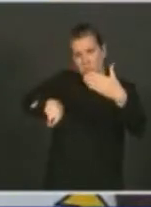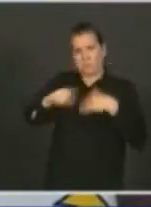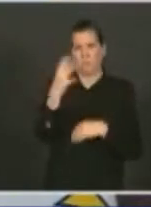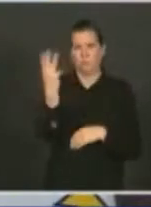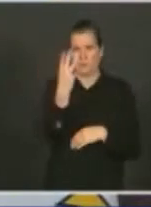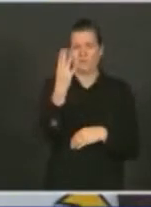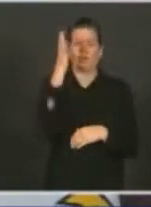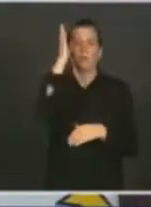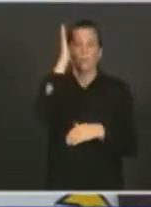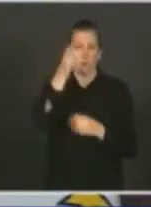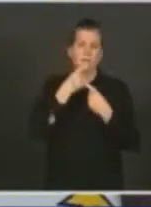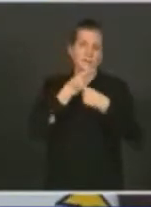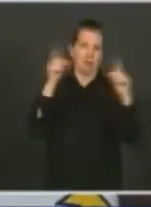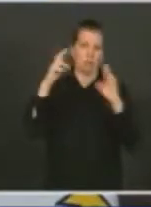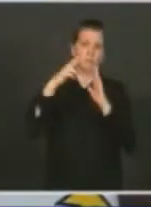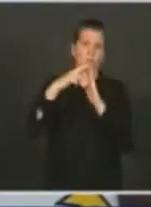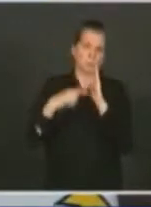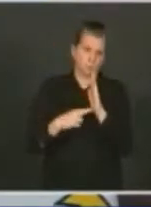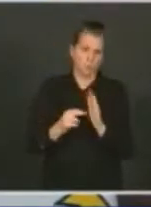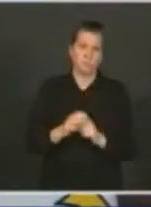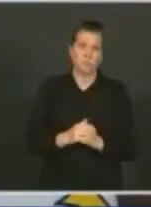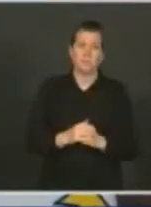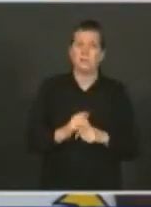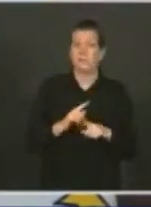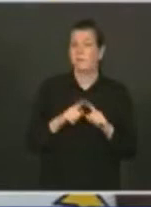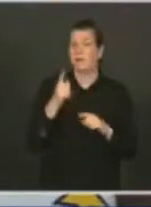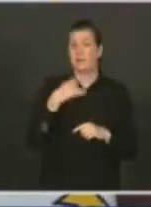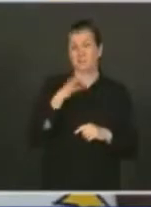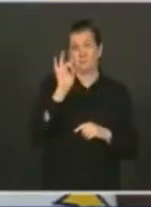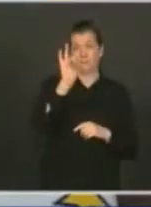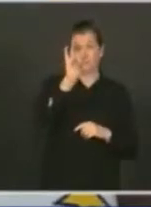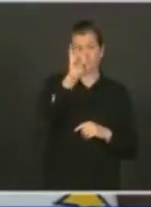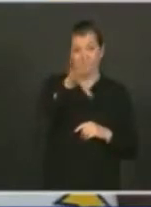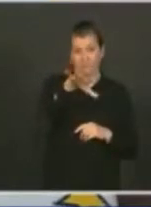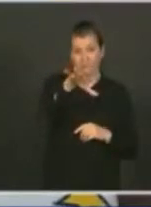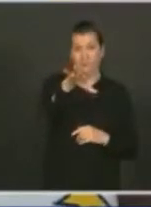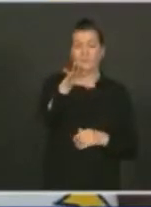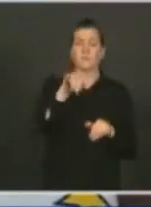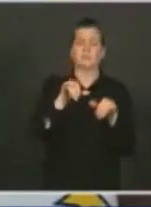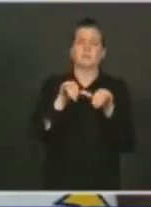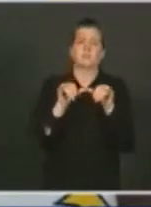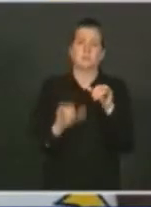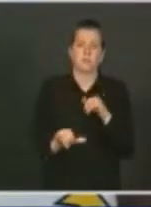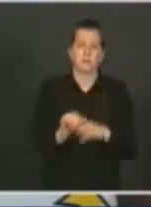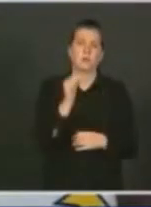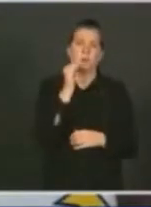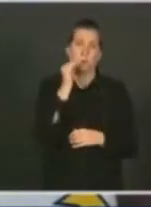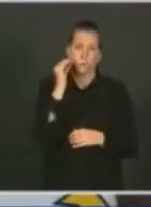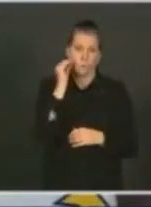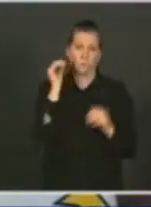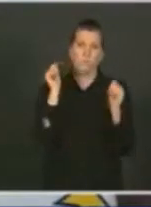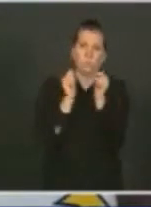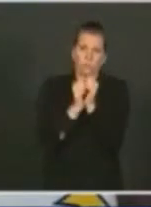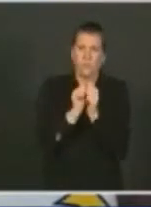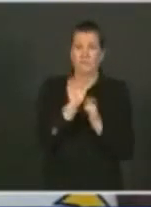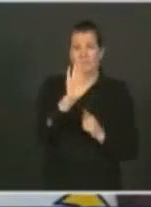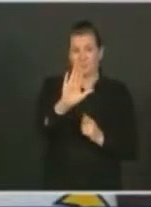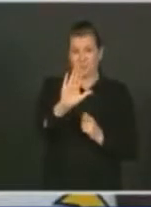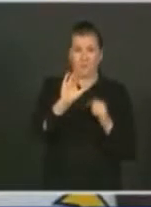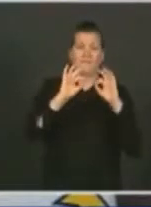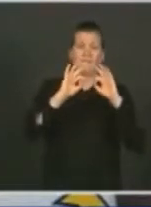now, the plan should just be stay home, literally in your house with your family, and keep it low-key this